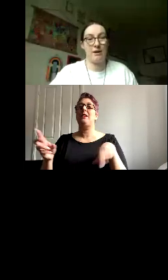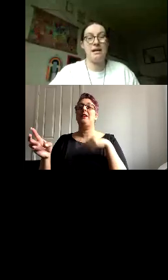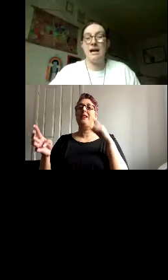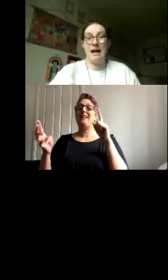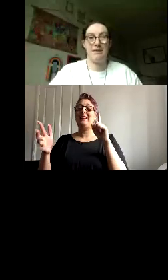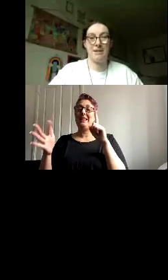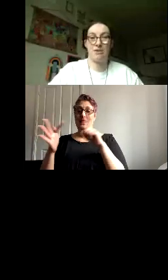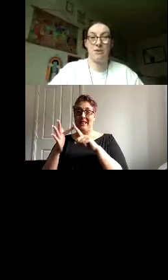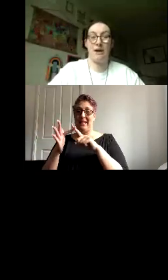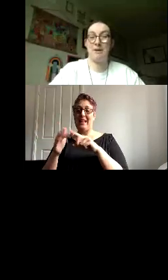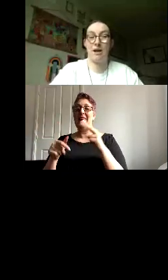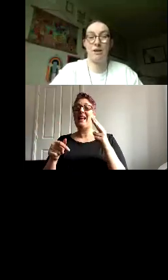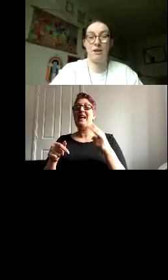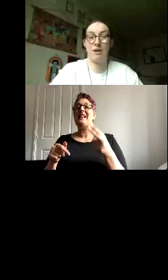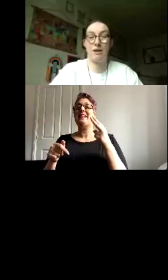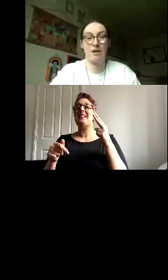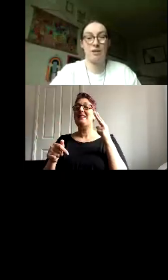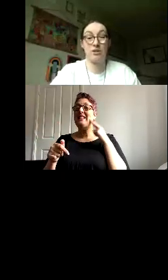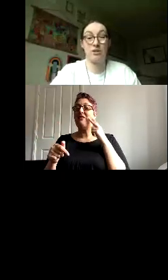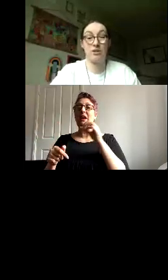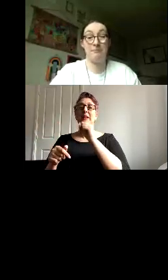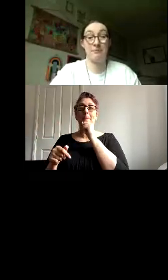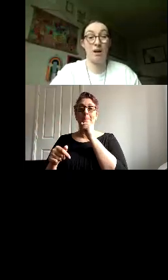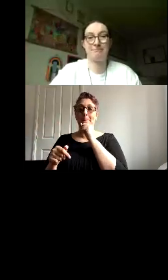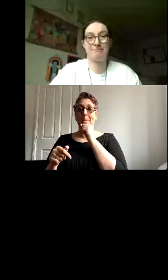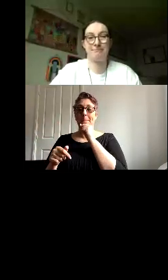which answers scored most.